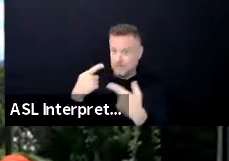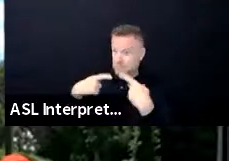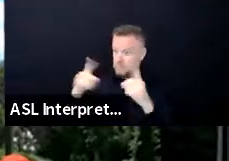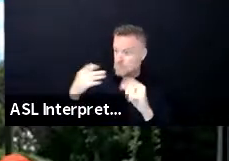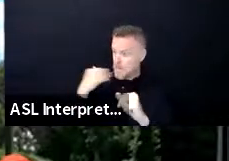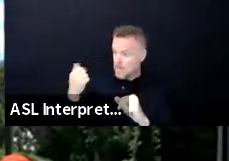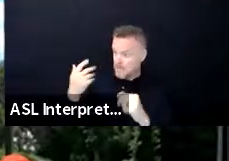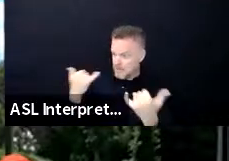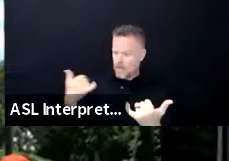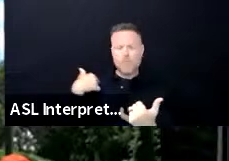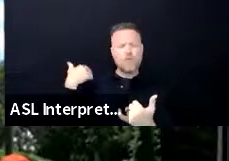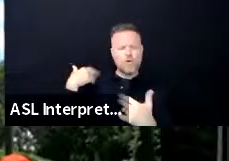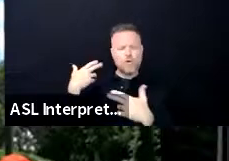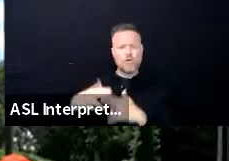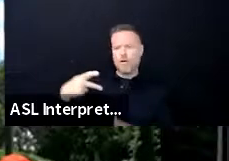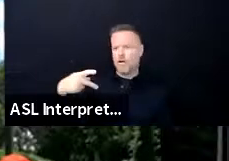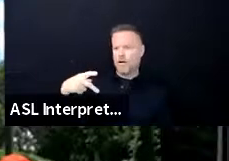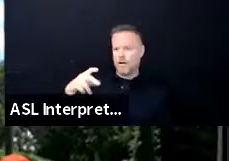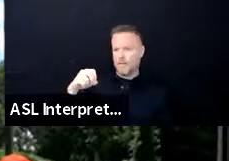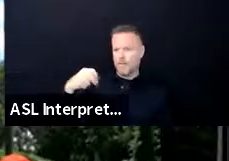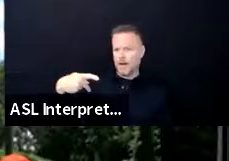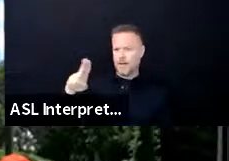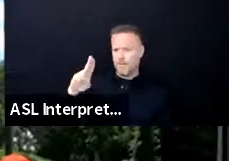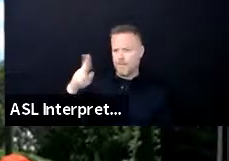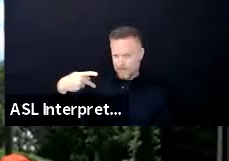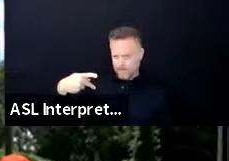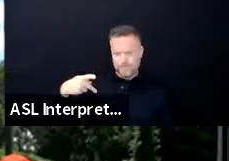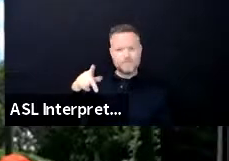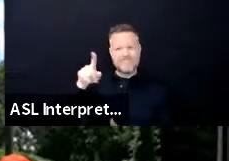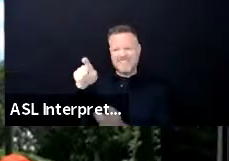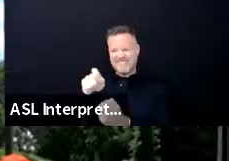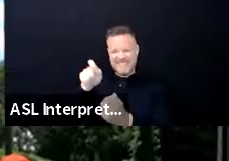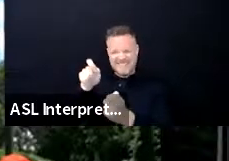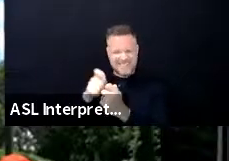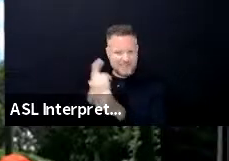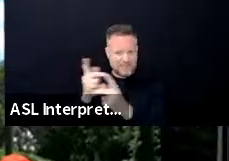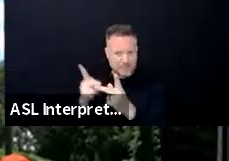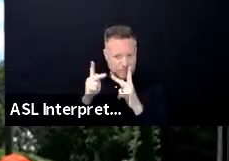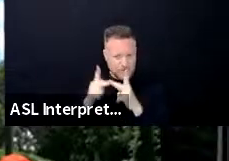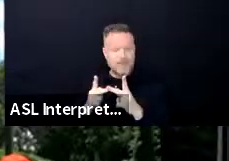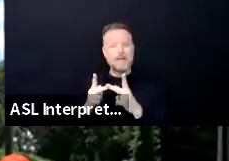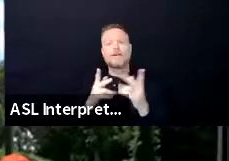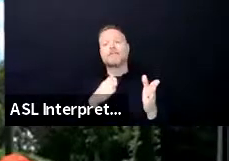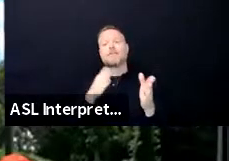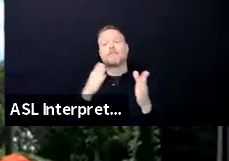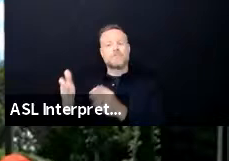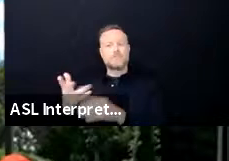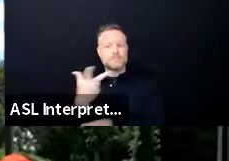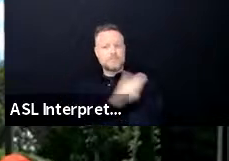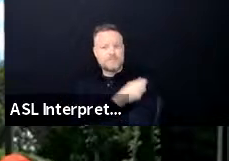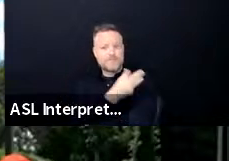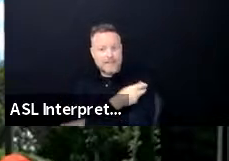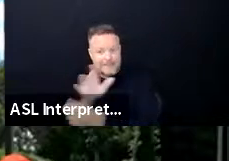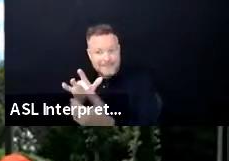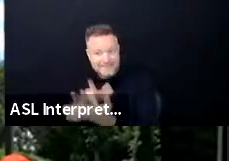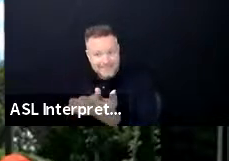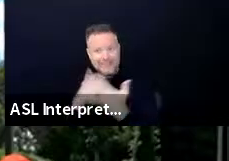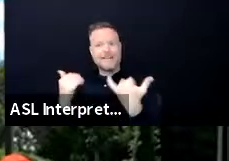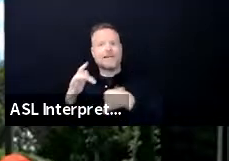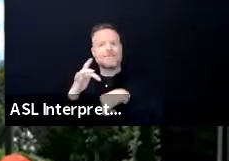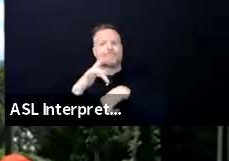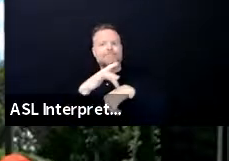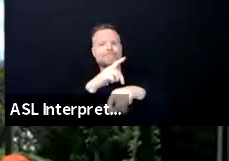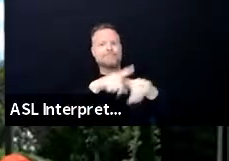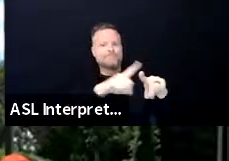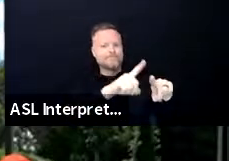pop-ups to identified locations to the vaccine centers, and now we're going to different businesses. Continue to